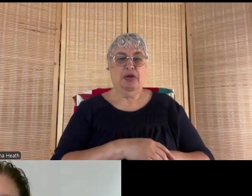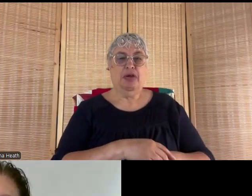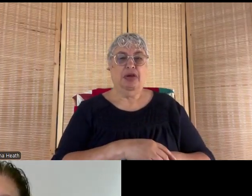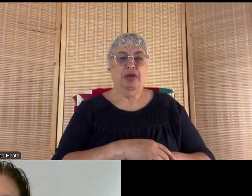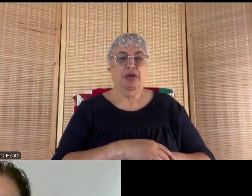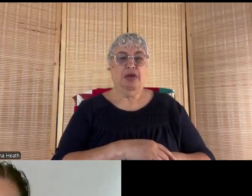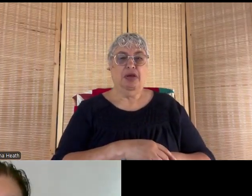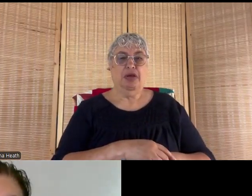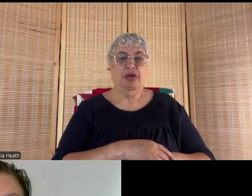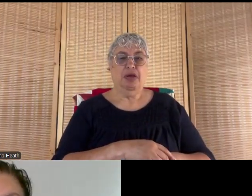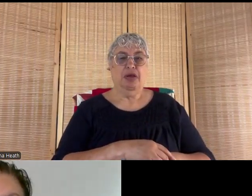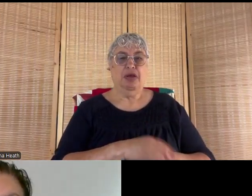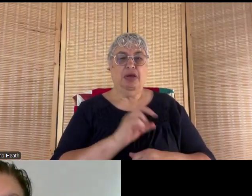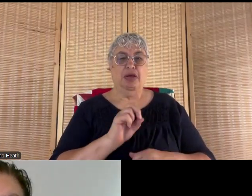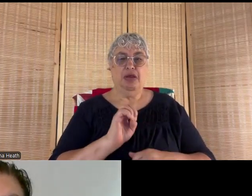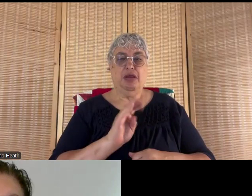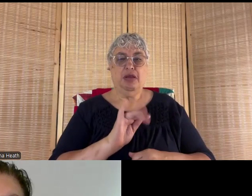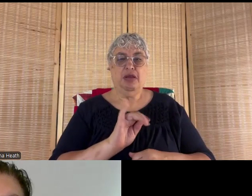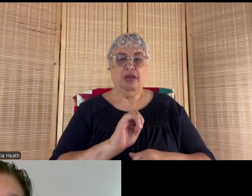sorry, Debbie. Yes.